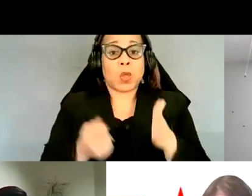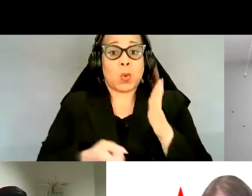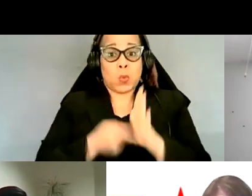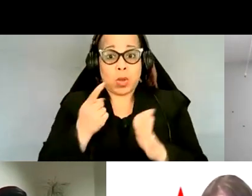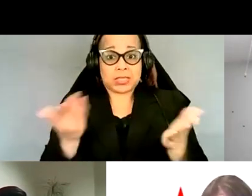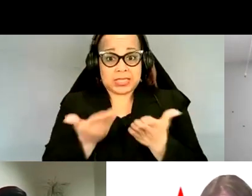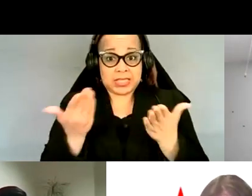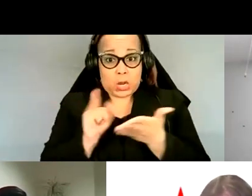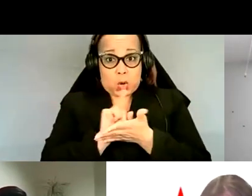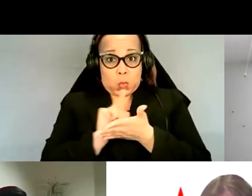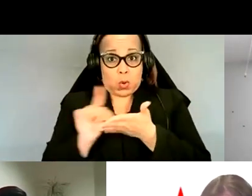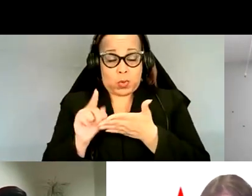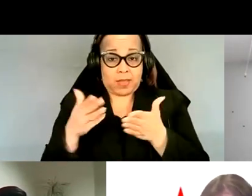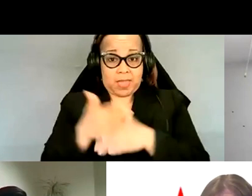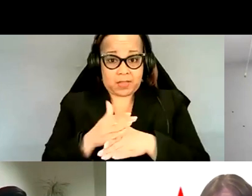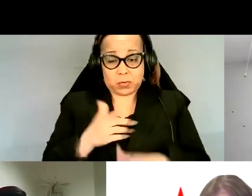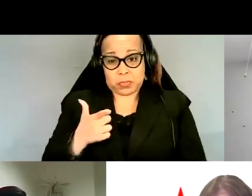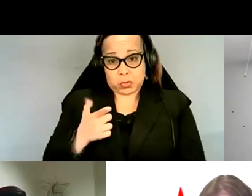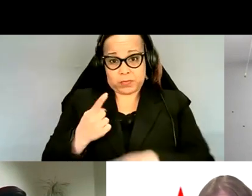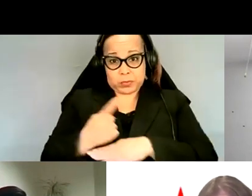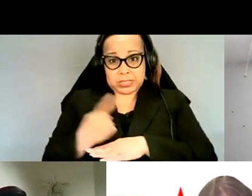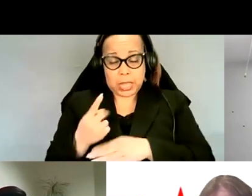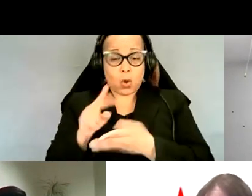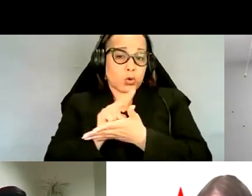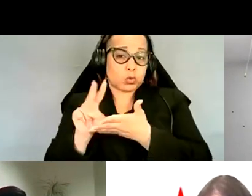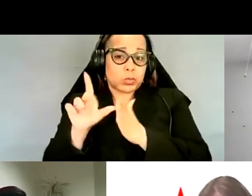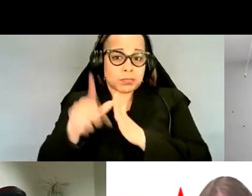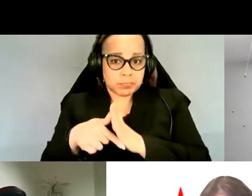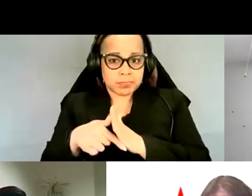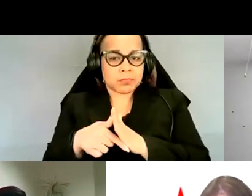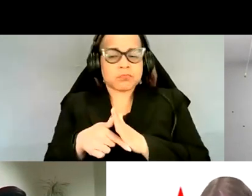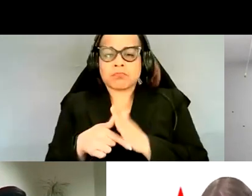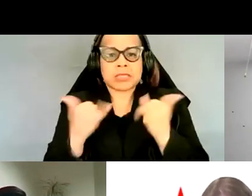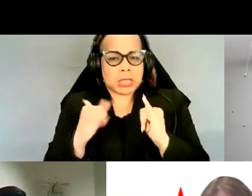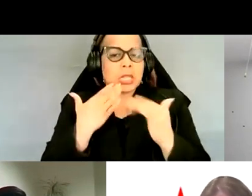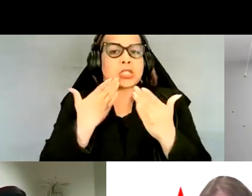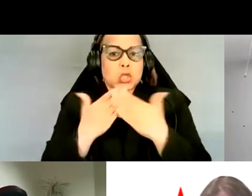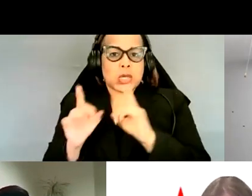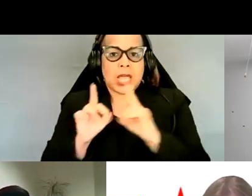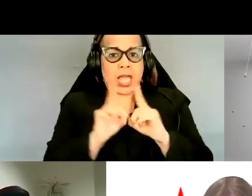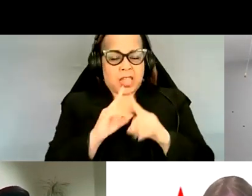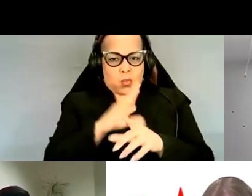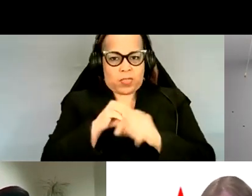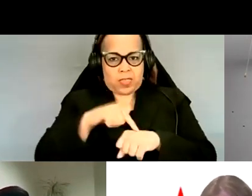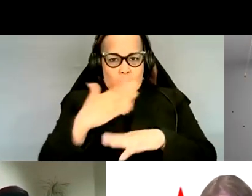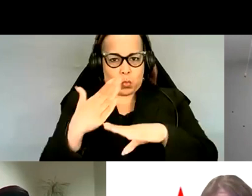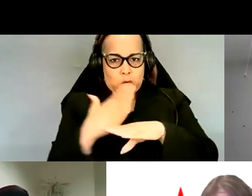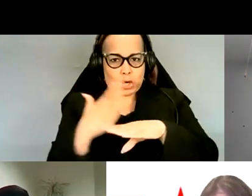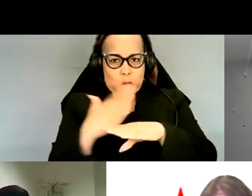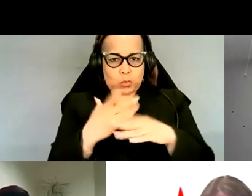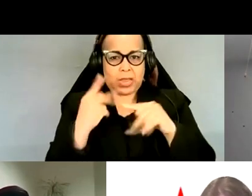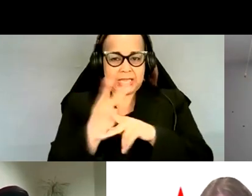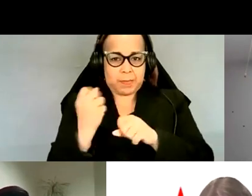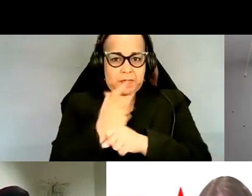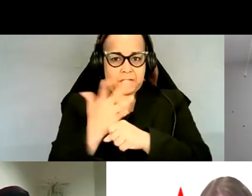1 week after the 21st day or 2 weeks after, is as good as within the window. We always try to keep everything within